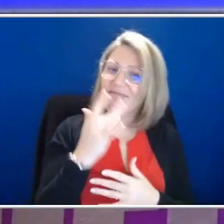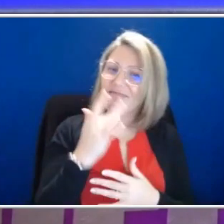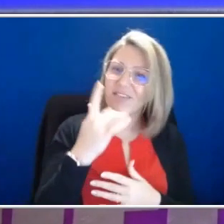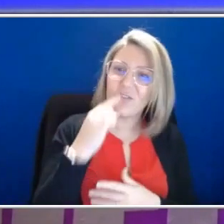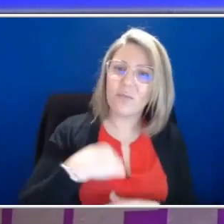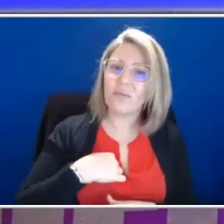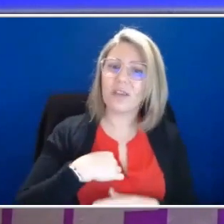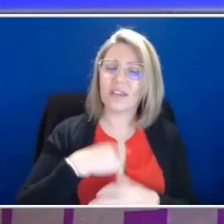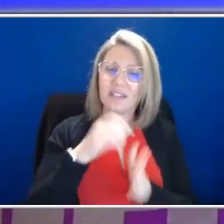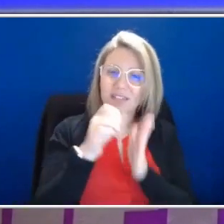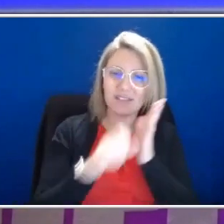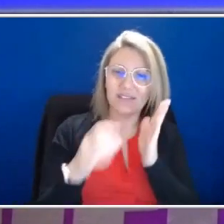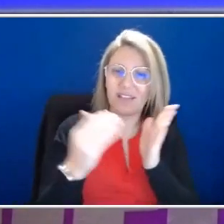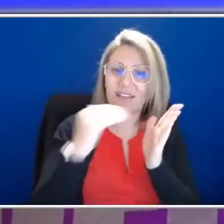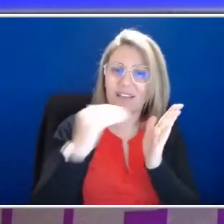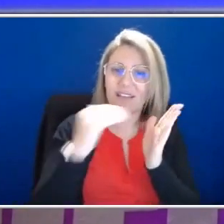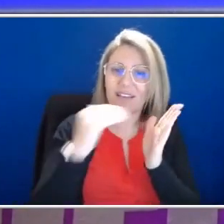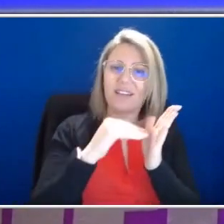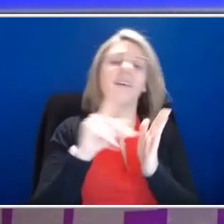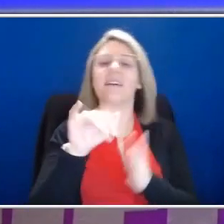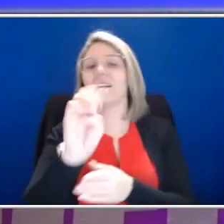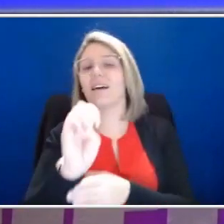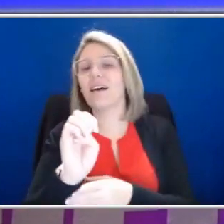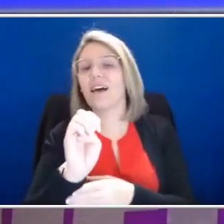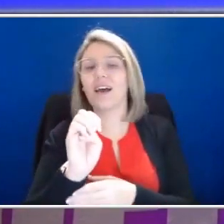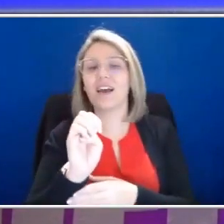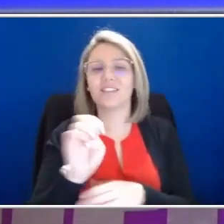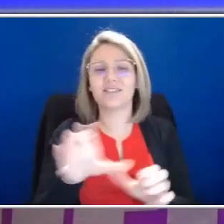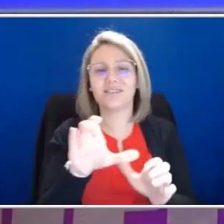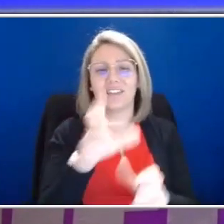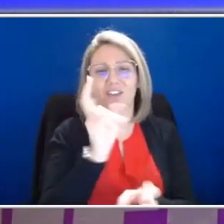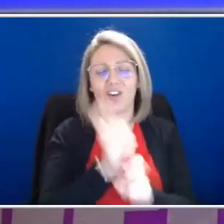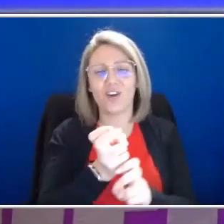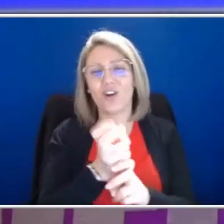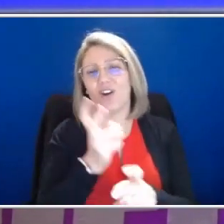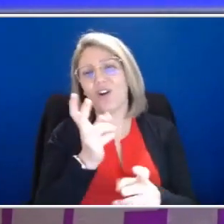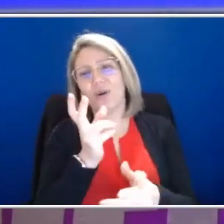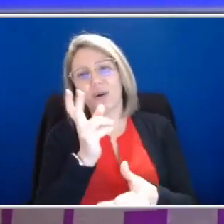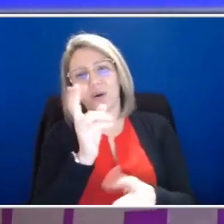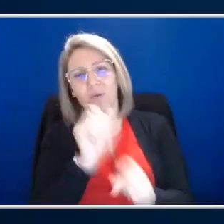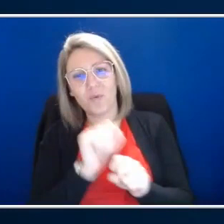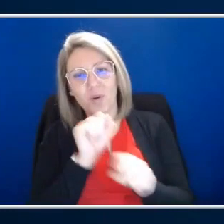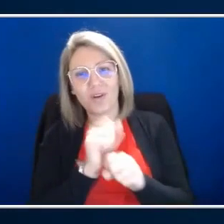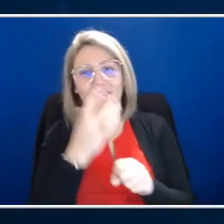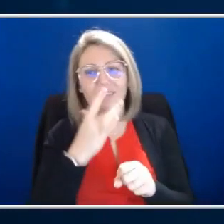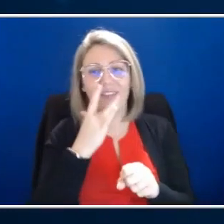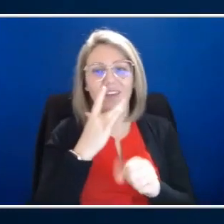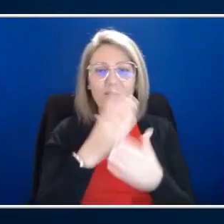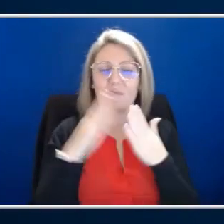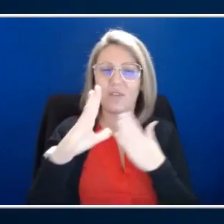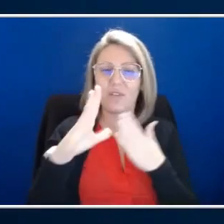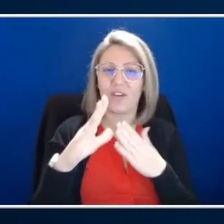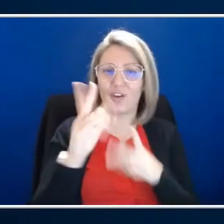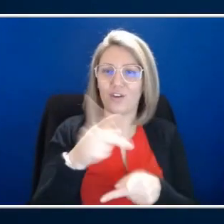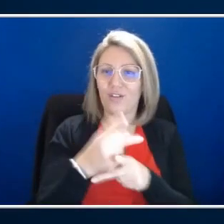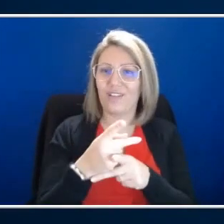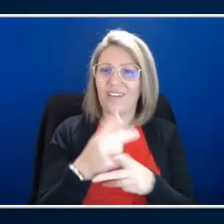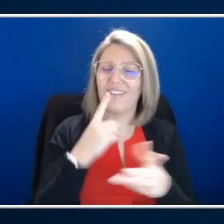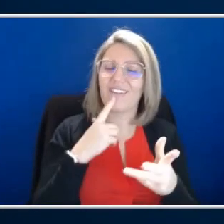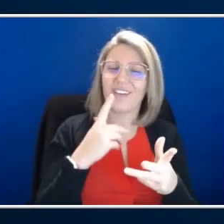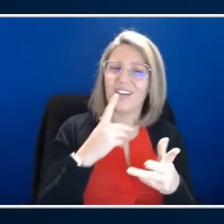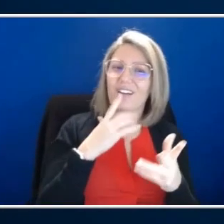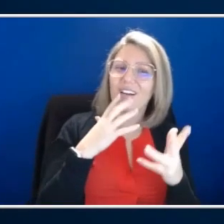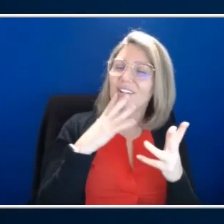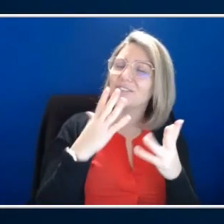again, Kyle has really done, and his family, the hard work, and so lucky to be part of their care. That's the most gracious deflection I have